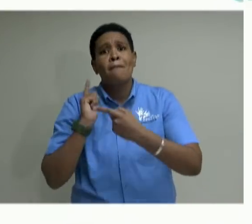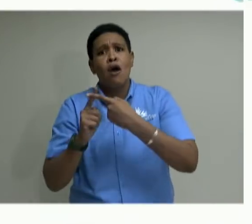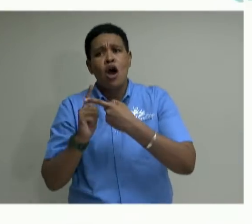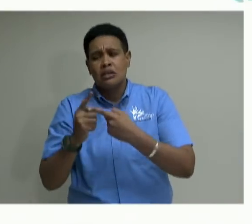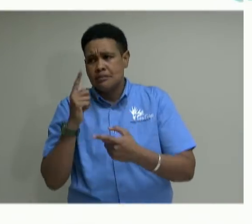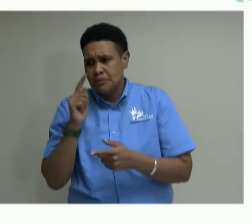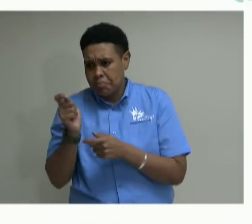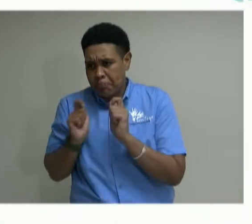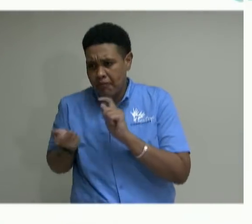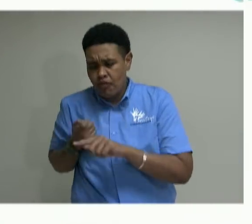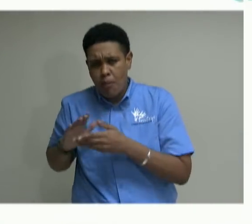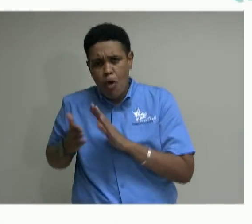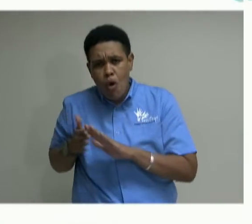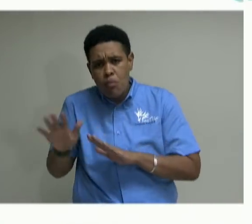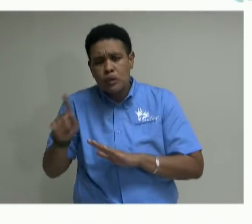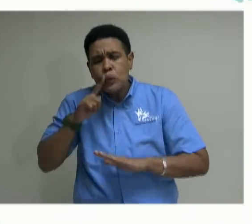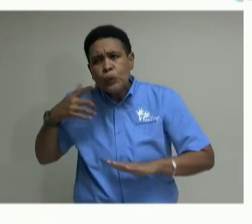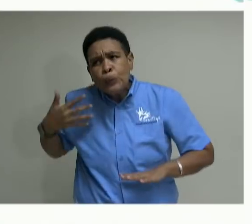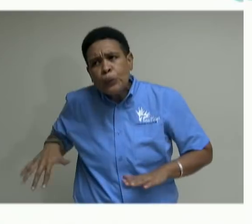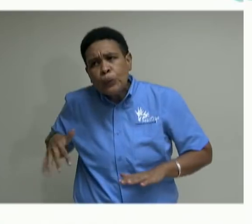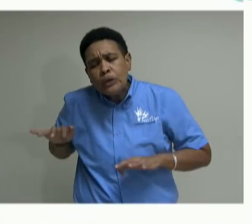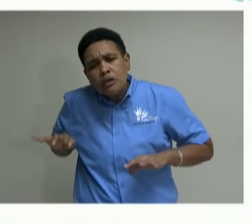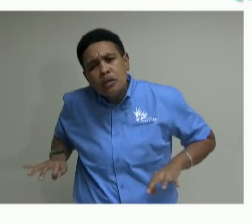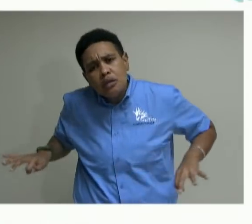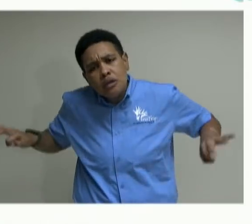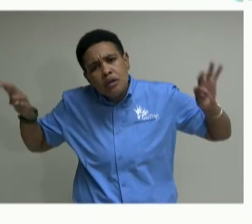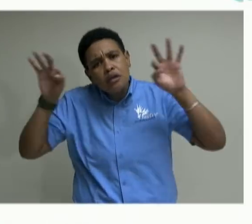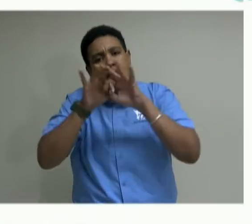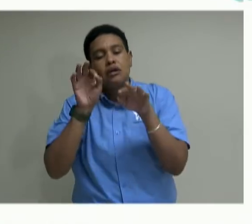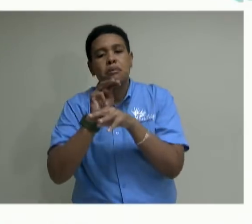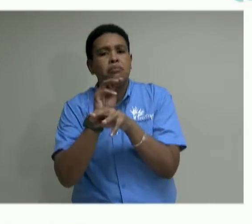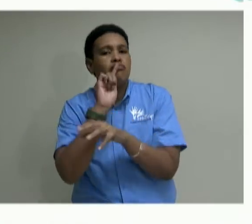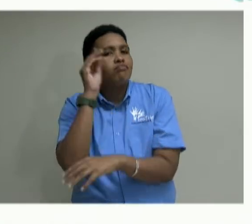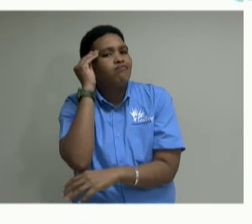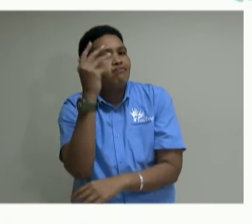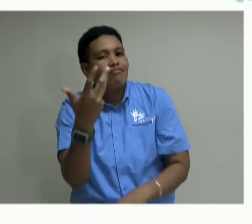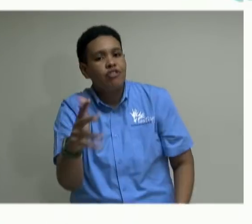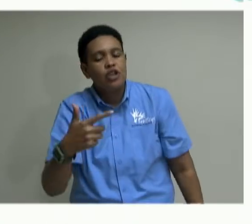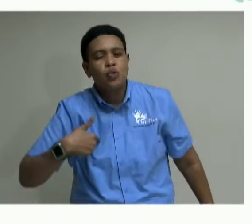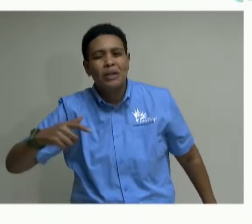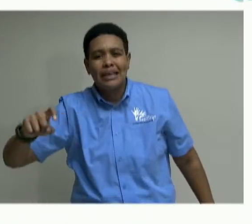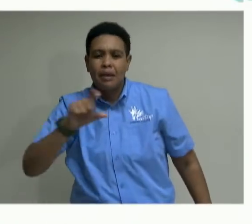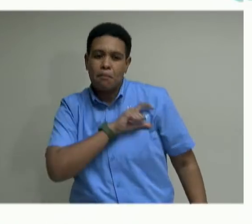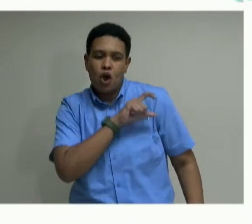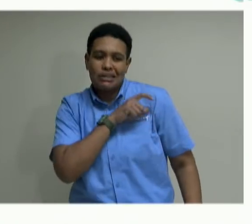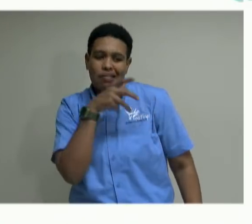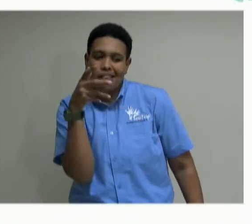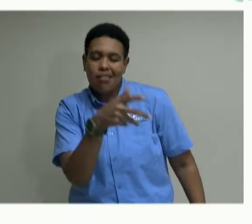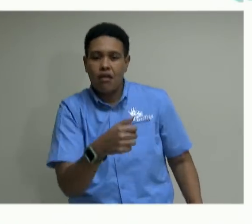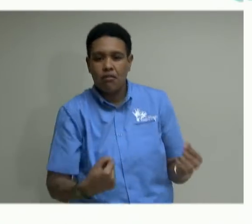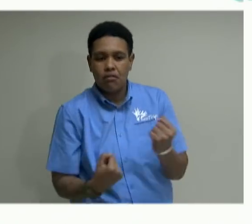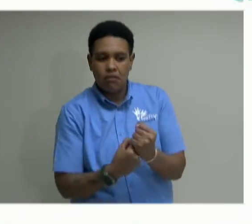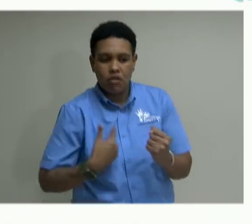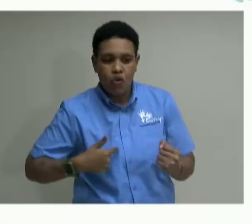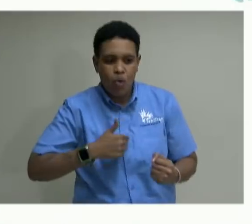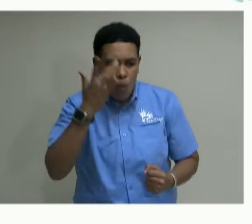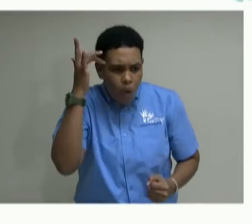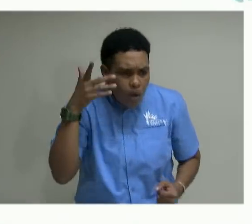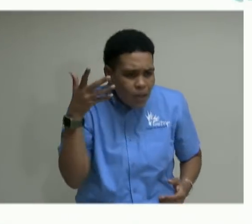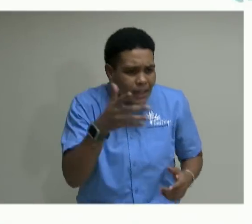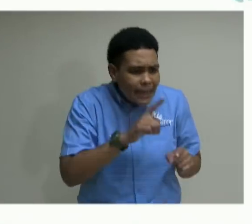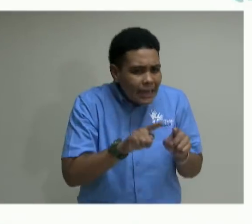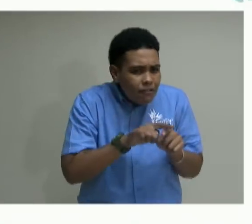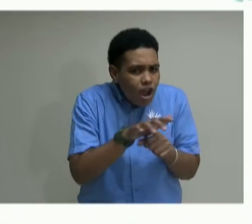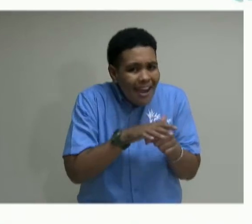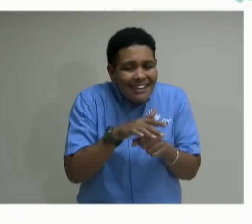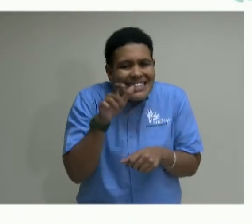of the community, which was super critical, as Minister has mentioned, we needed the police to be there with us because we went into areas that